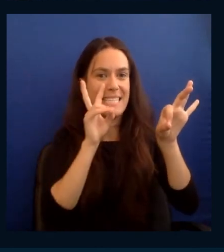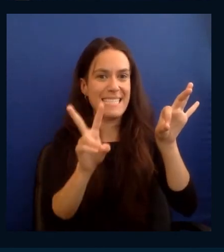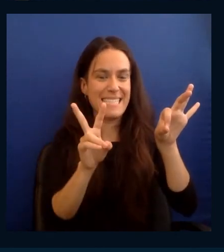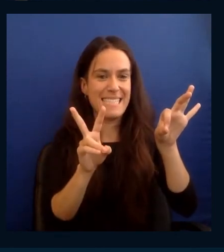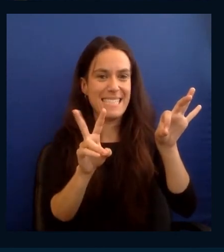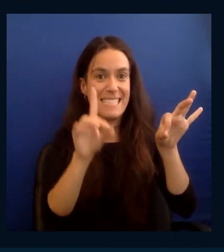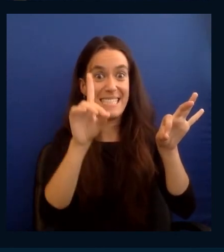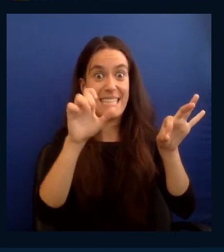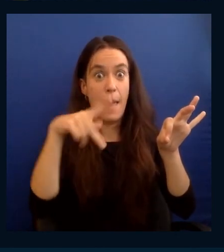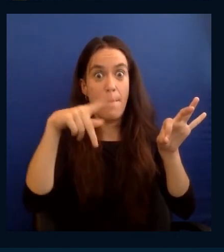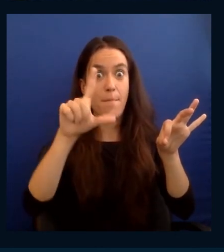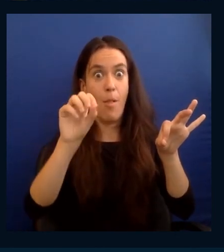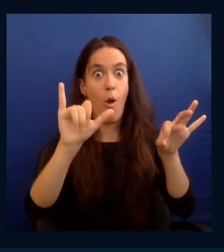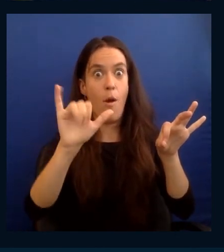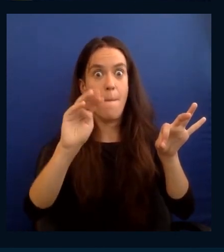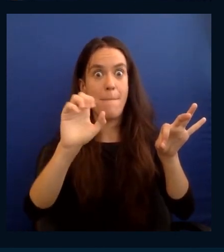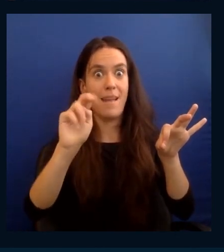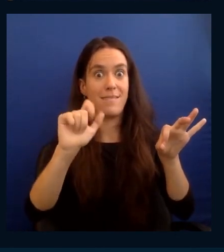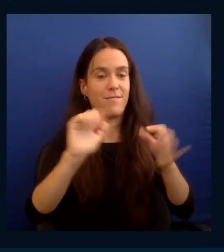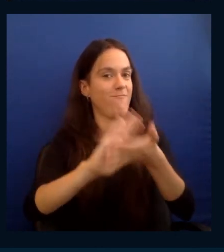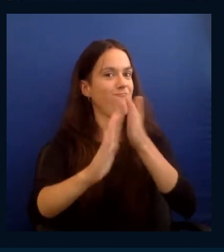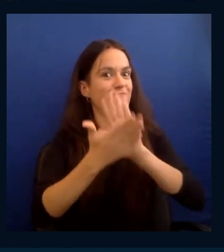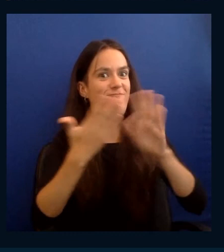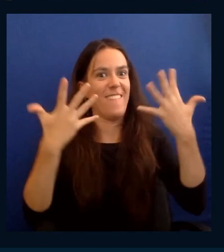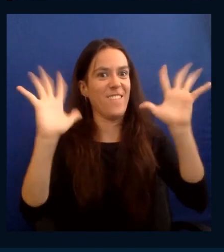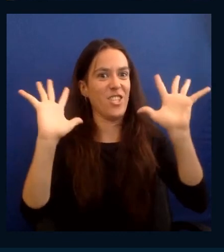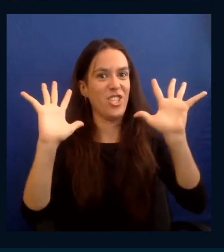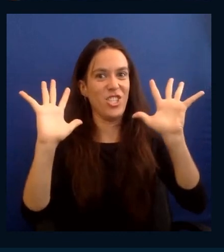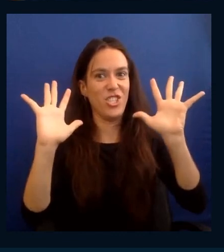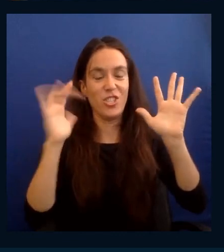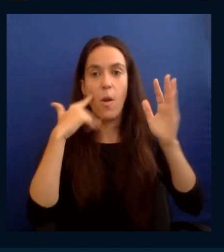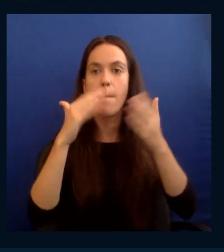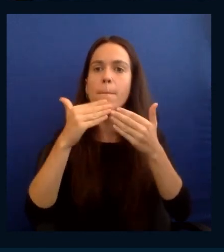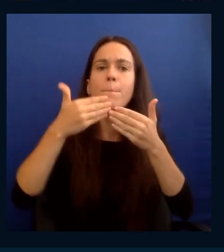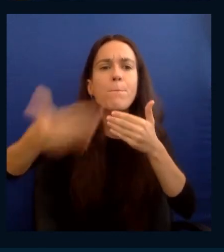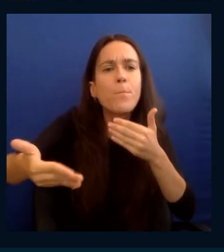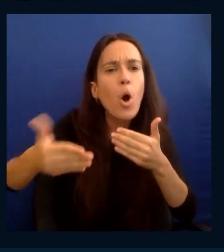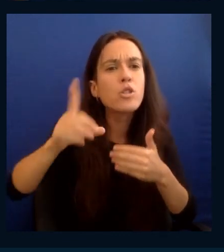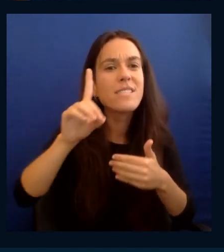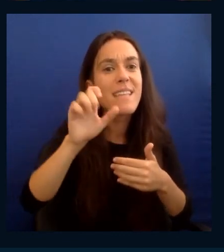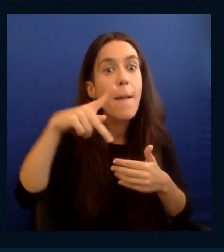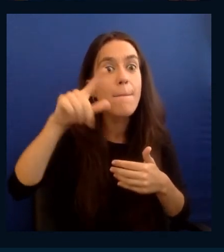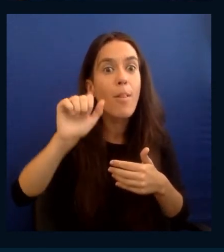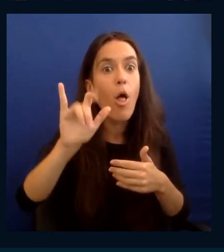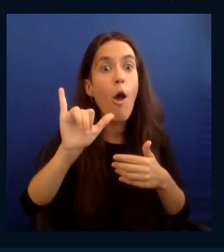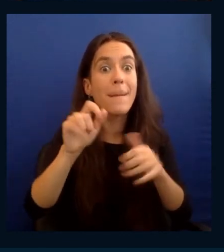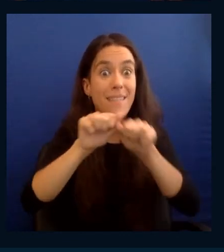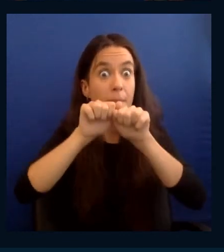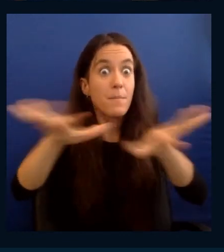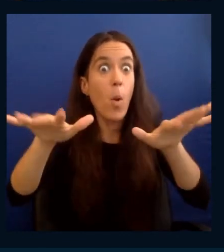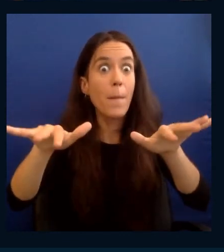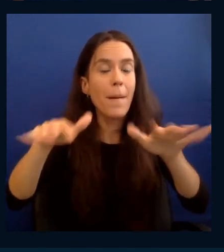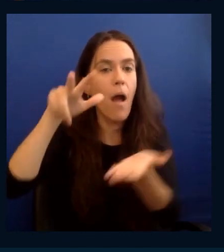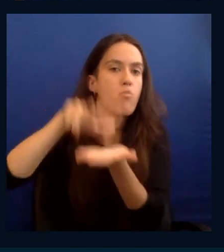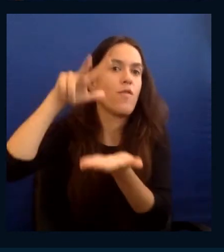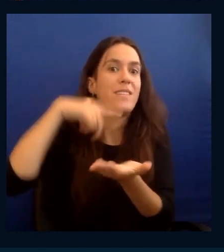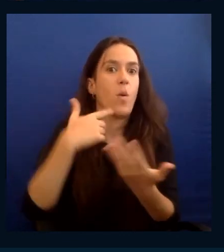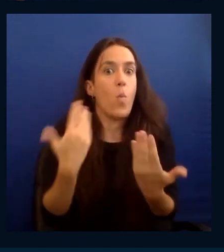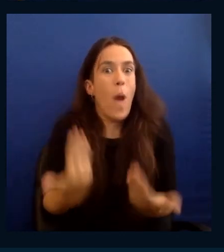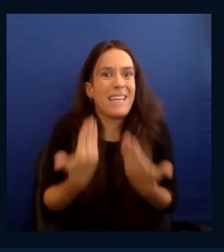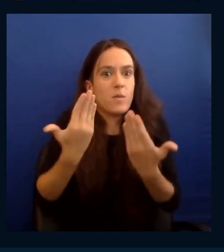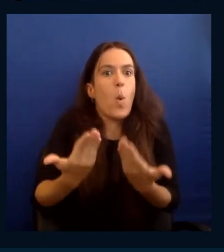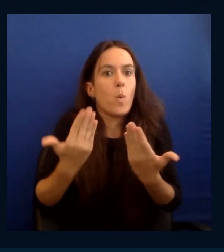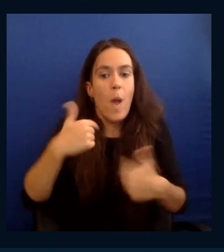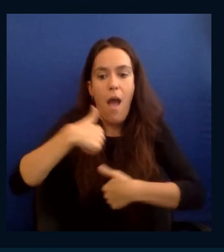has finished, right? So I talked about this post-deployment approval. It's waiting my approval. It's waiting on me specifically.